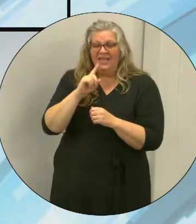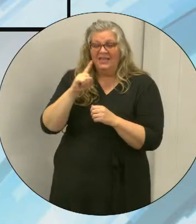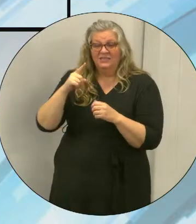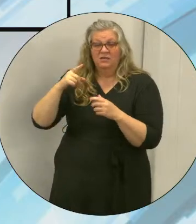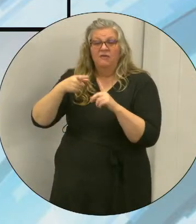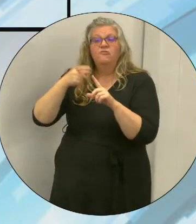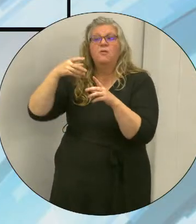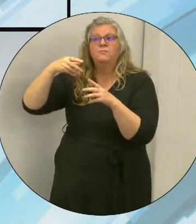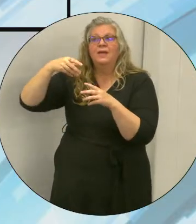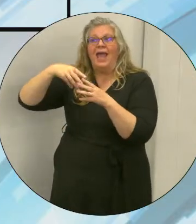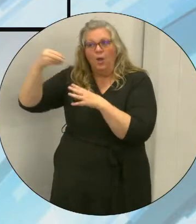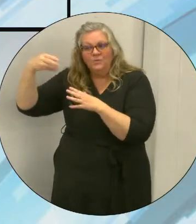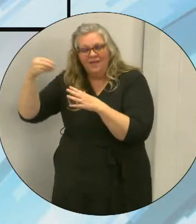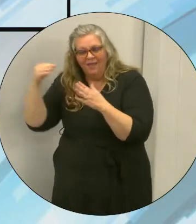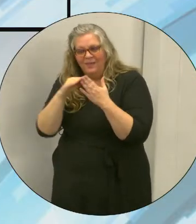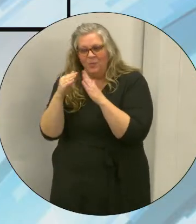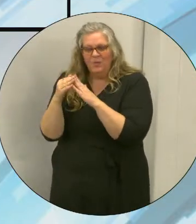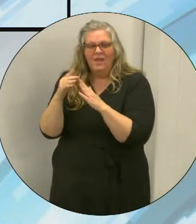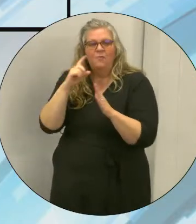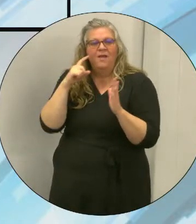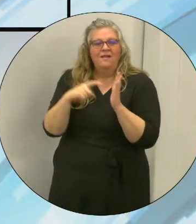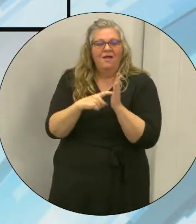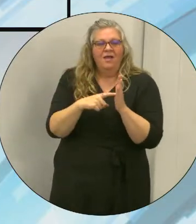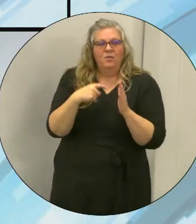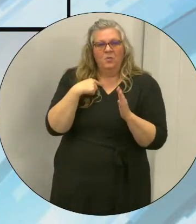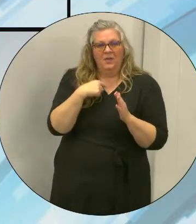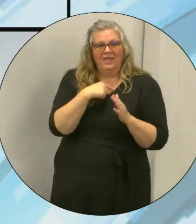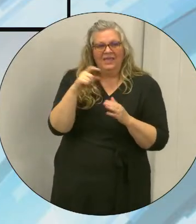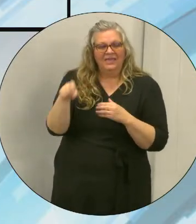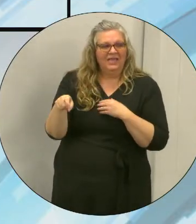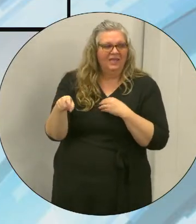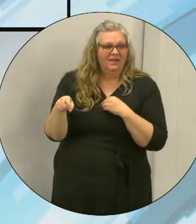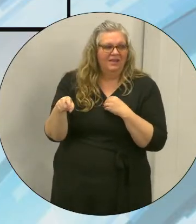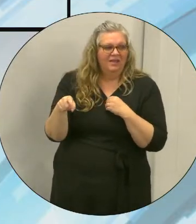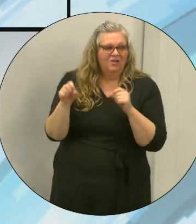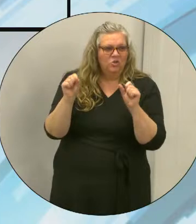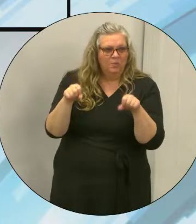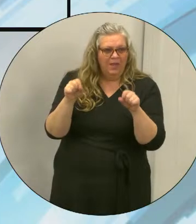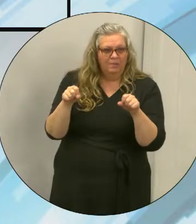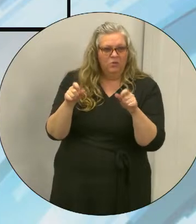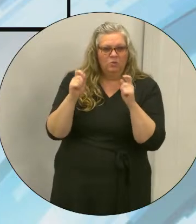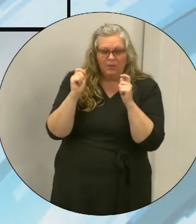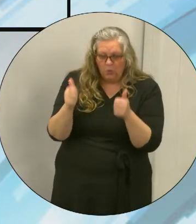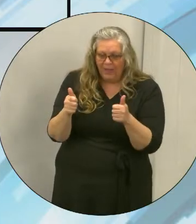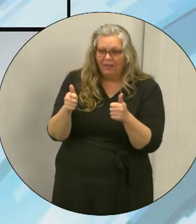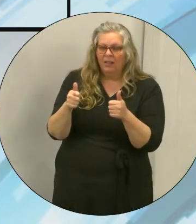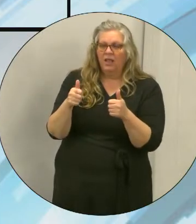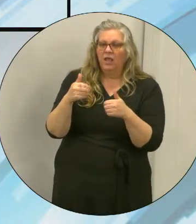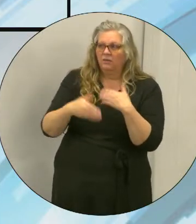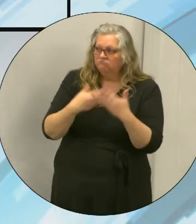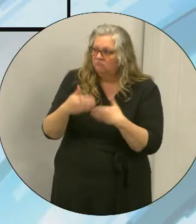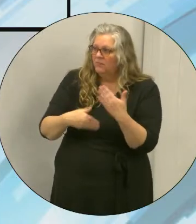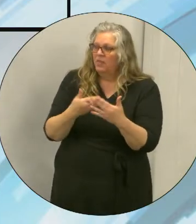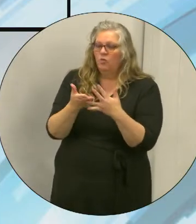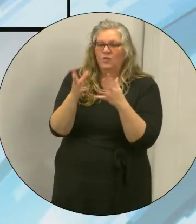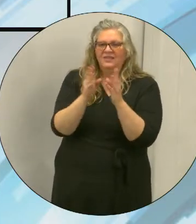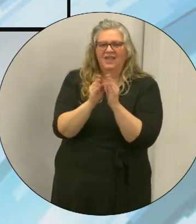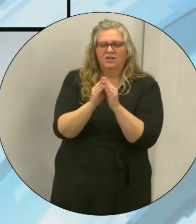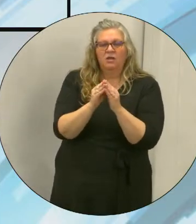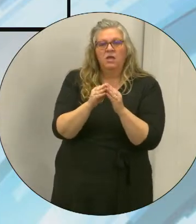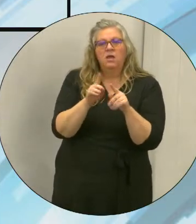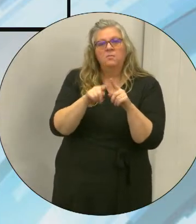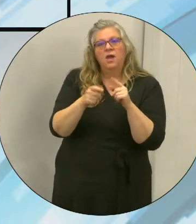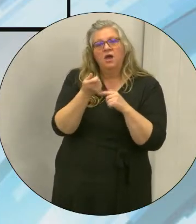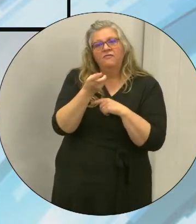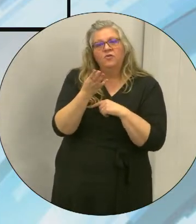I recognize that we need to be able to move quickly during the session. But a couple things indicated to me